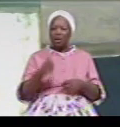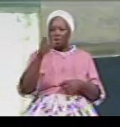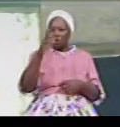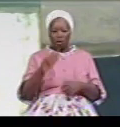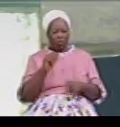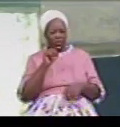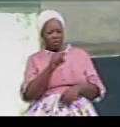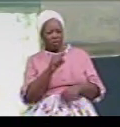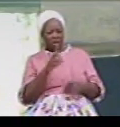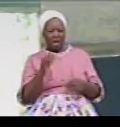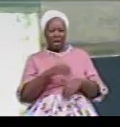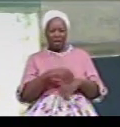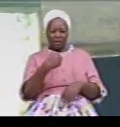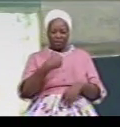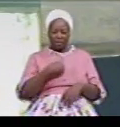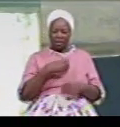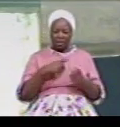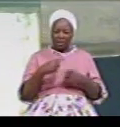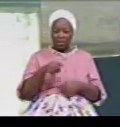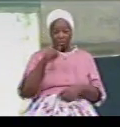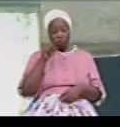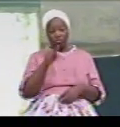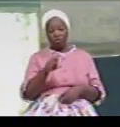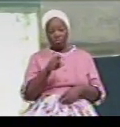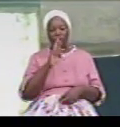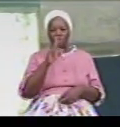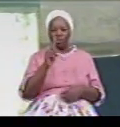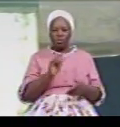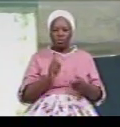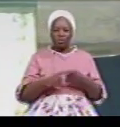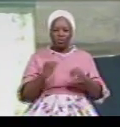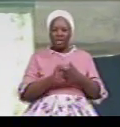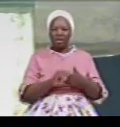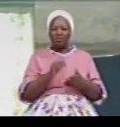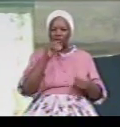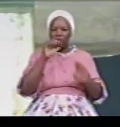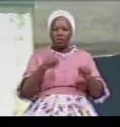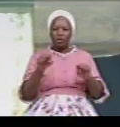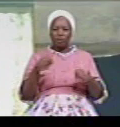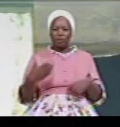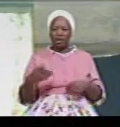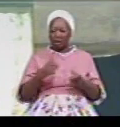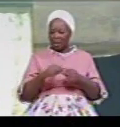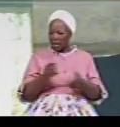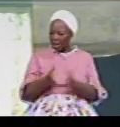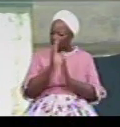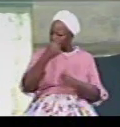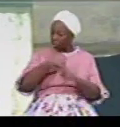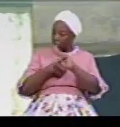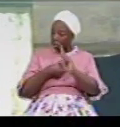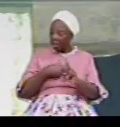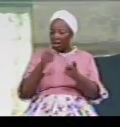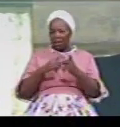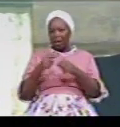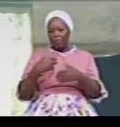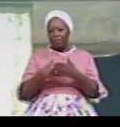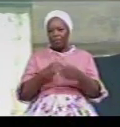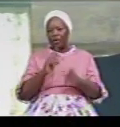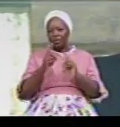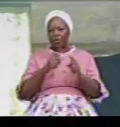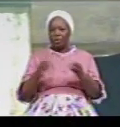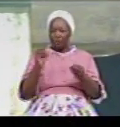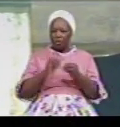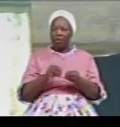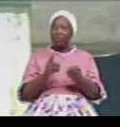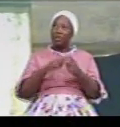said, you are the one to do that impossible thing. And I say, me? And before I talk further, he says,